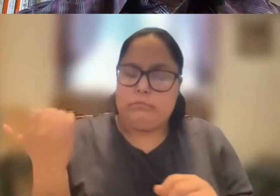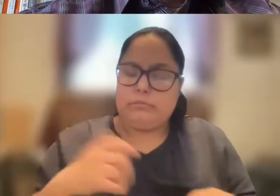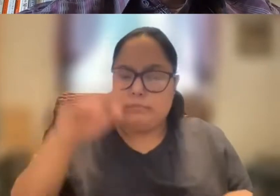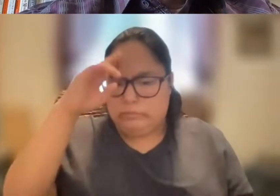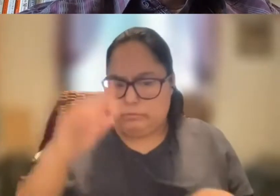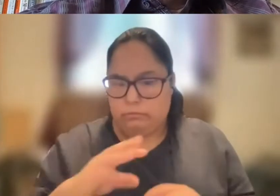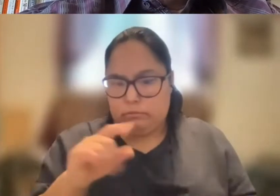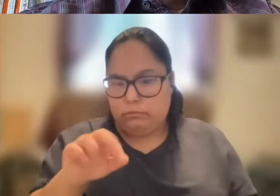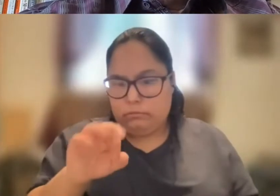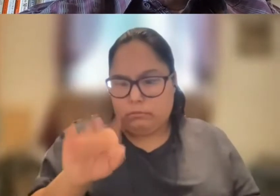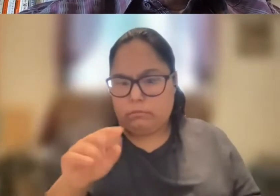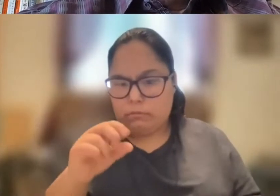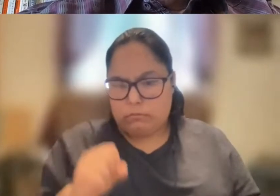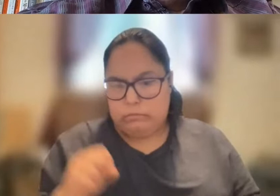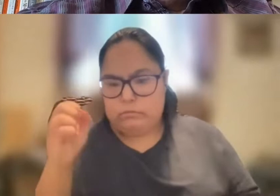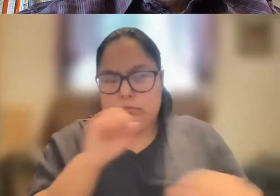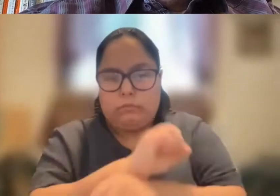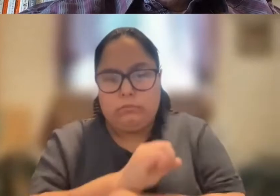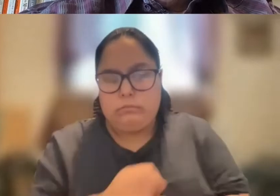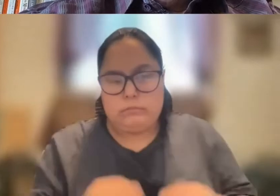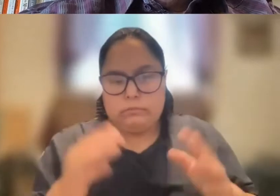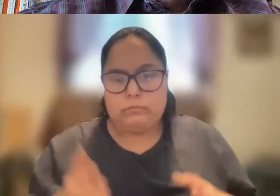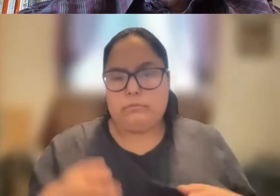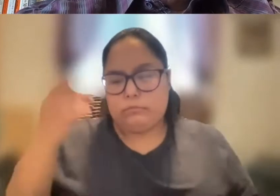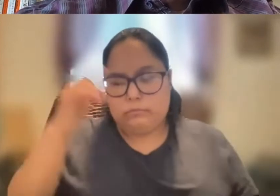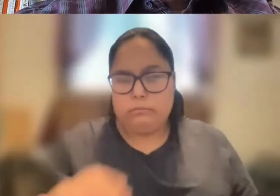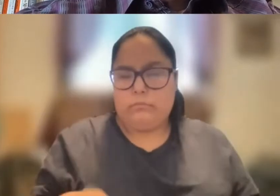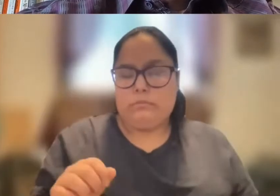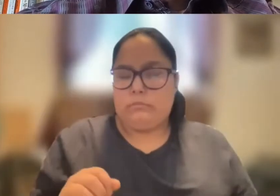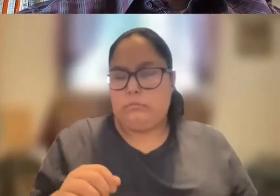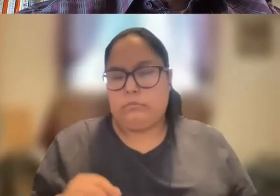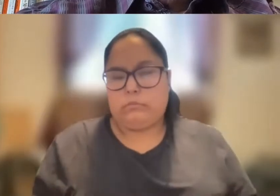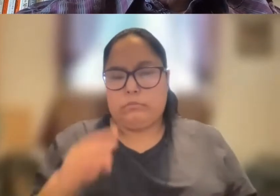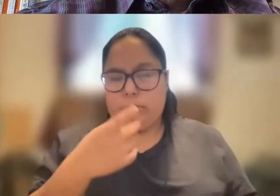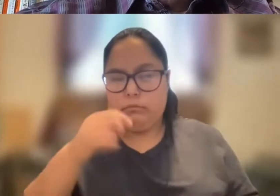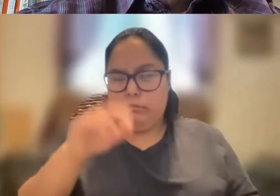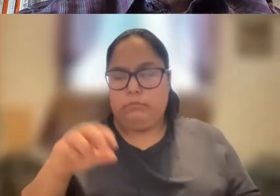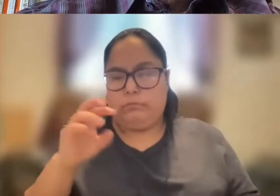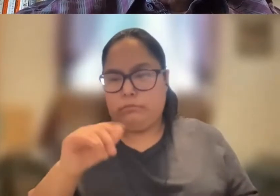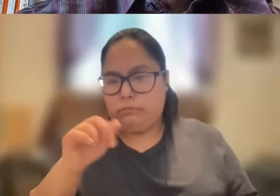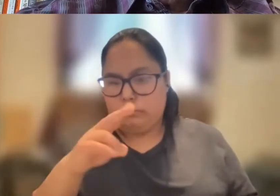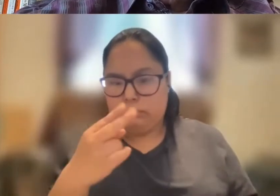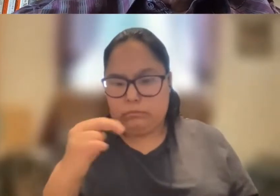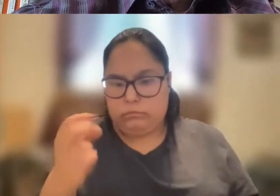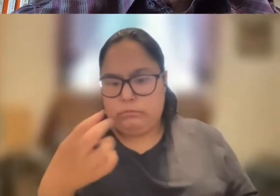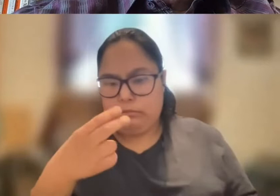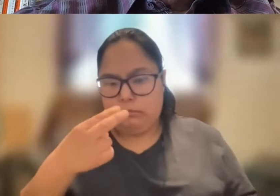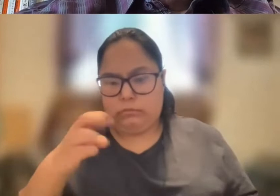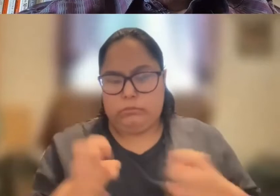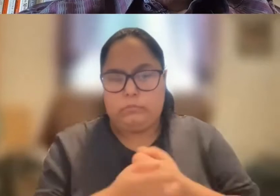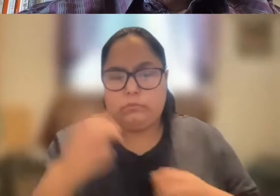done to the females in the military, she will be the action for change. She's already decided